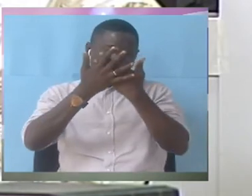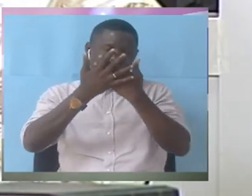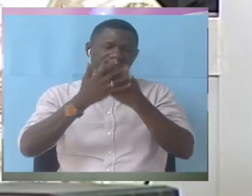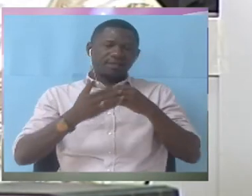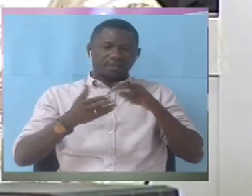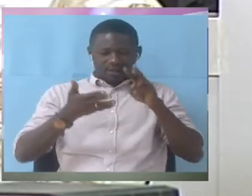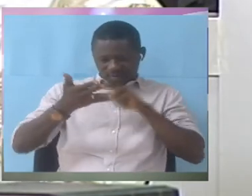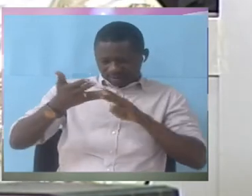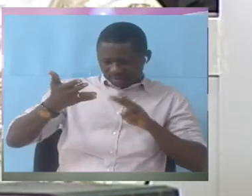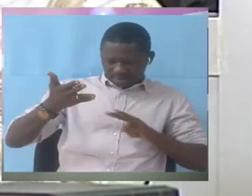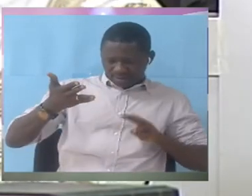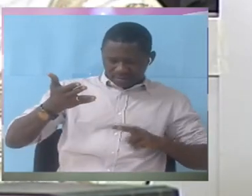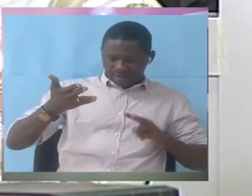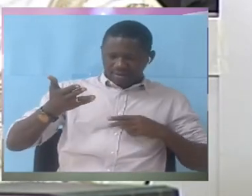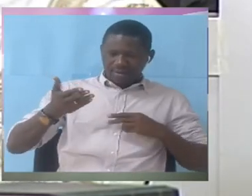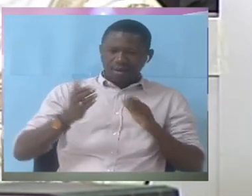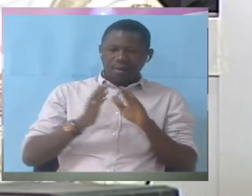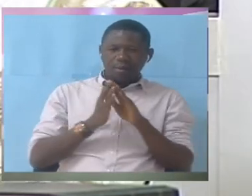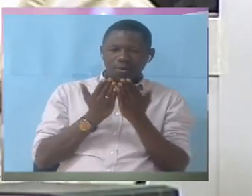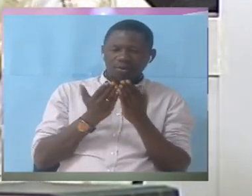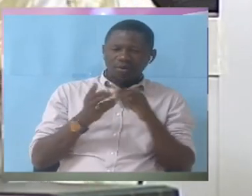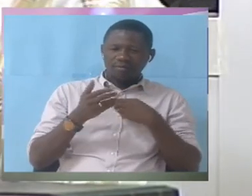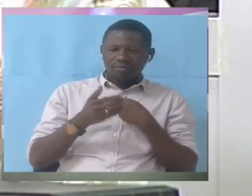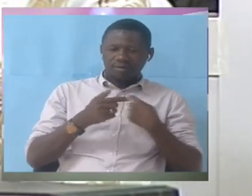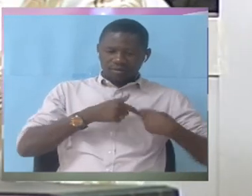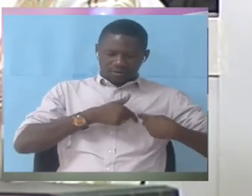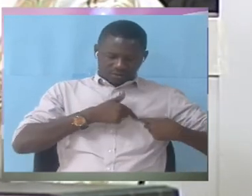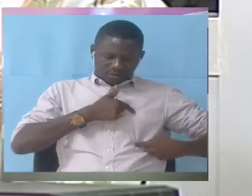reading a textbook of surgery.